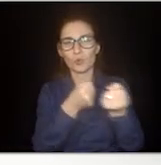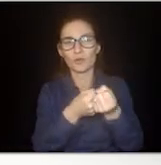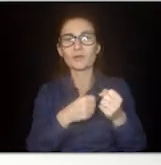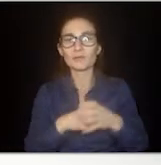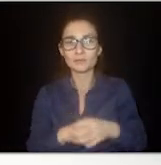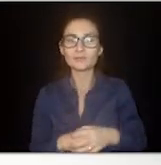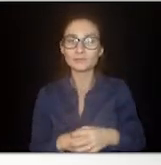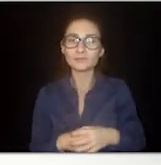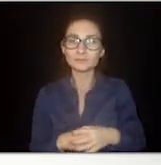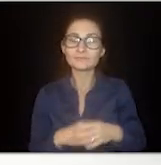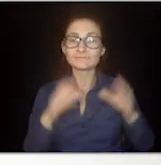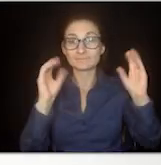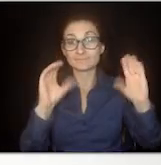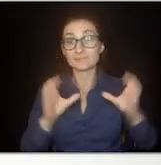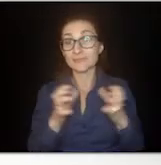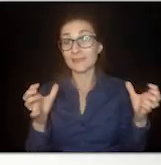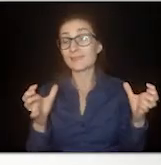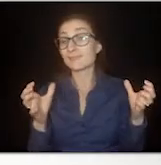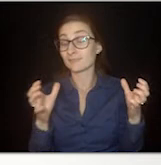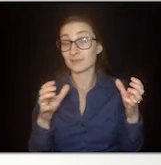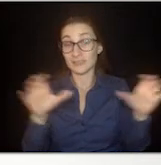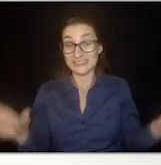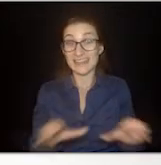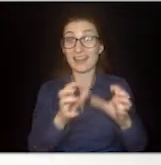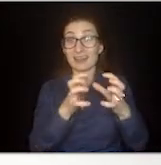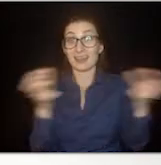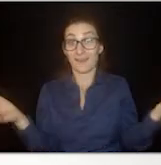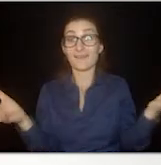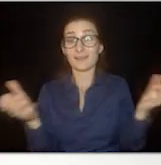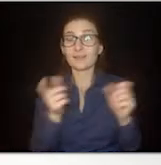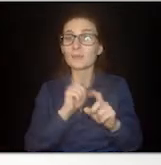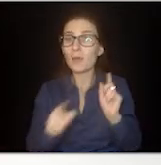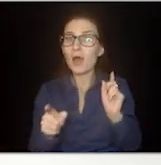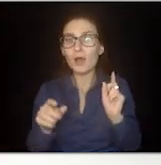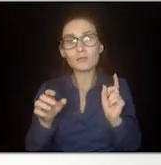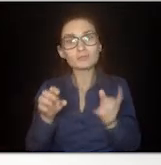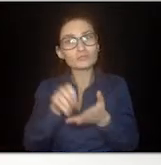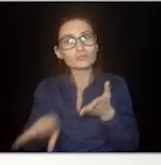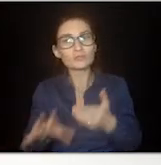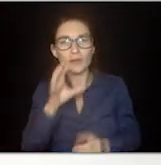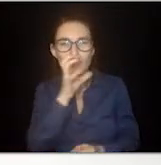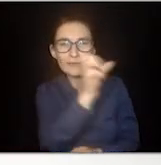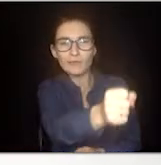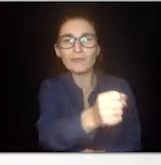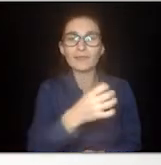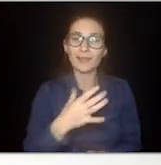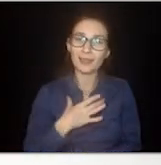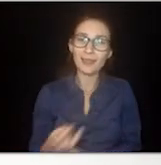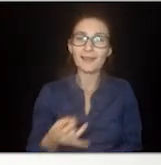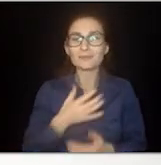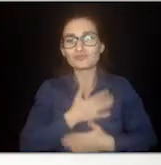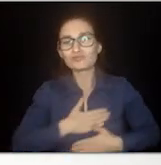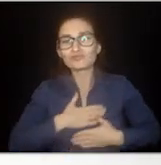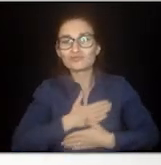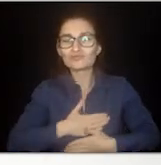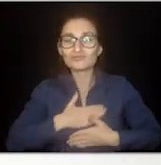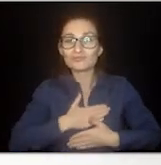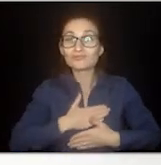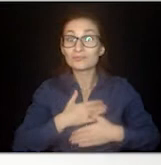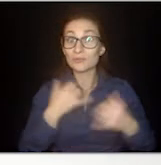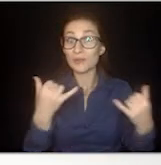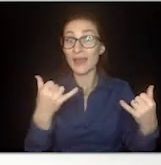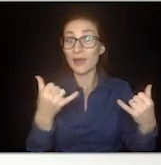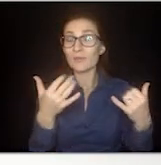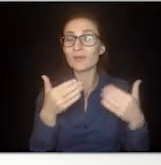support. She did a great deal of it for him, but he was definitely engaged. He liked it. He did what he